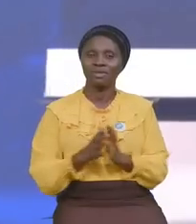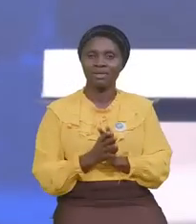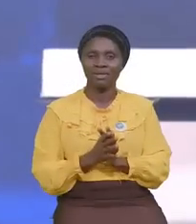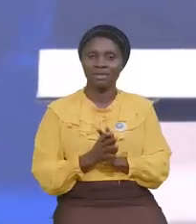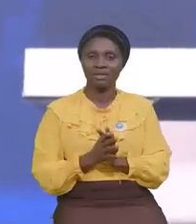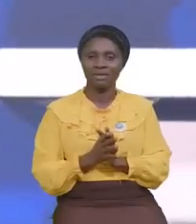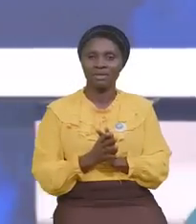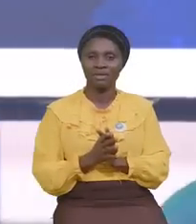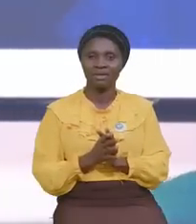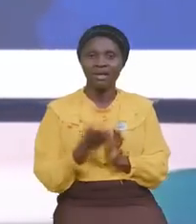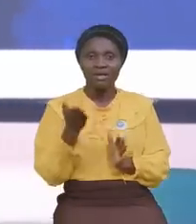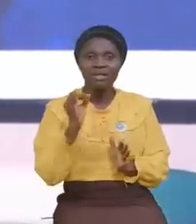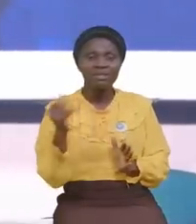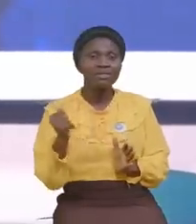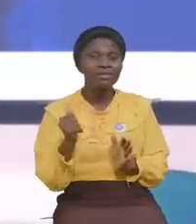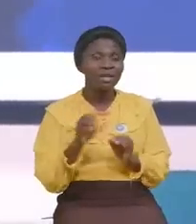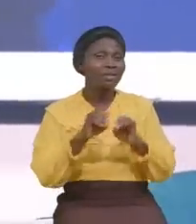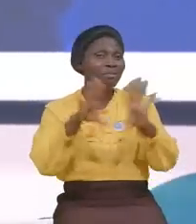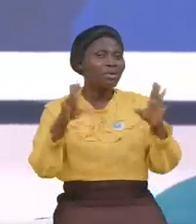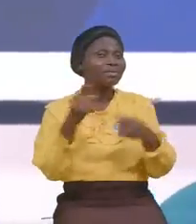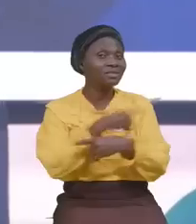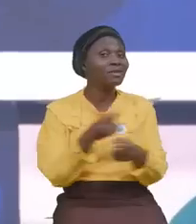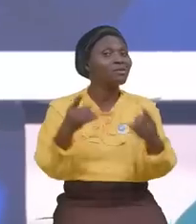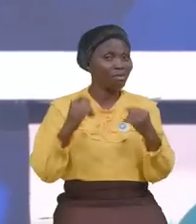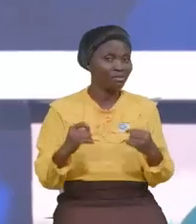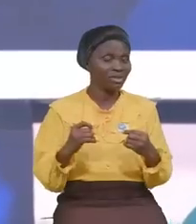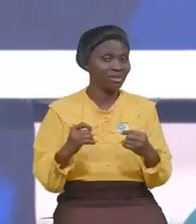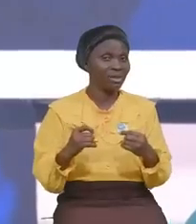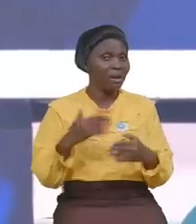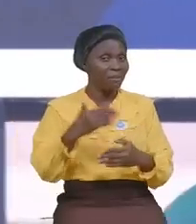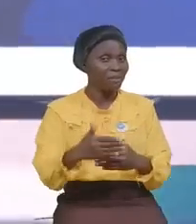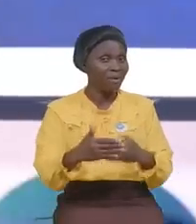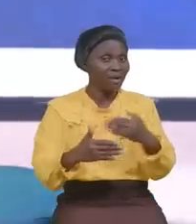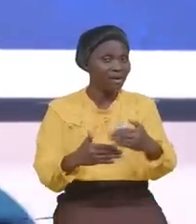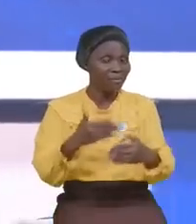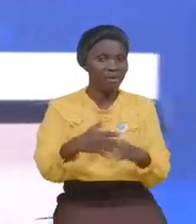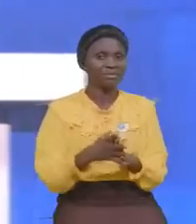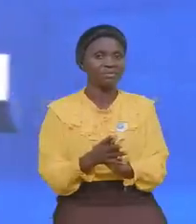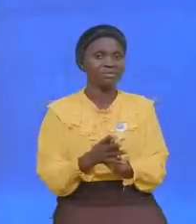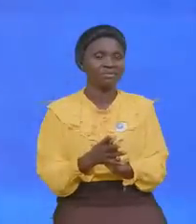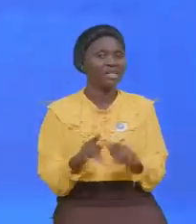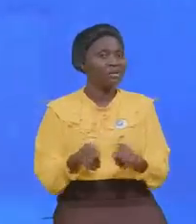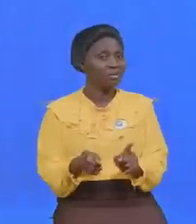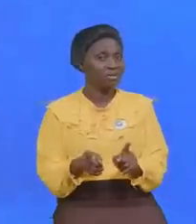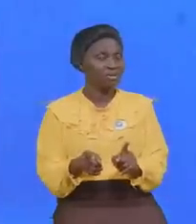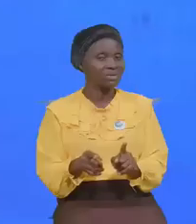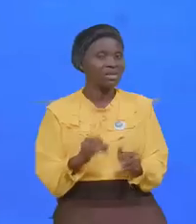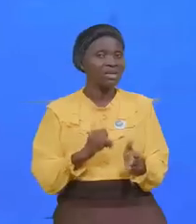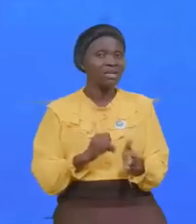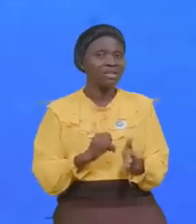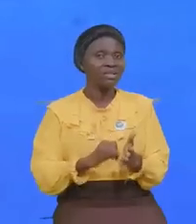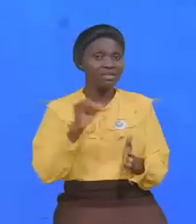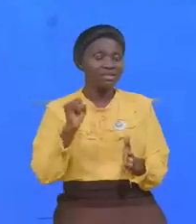There is a bright day coming by and by. But its